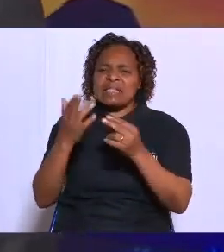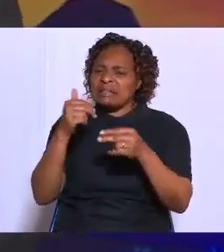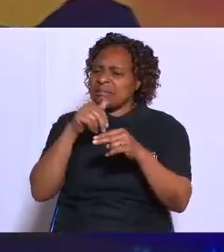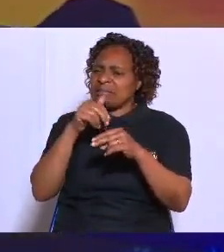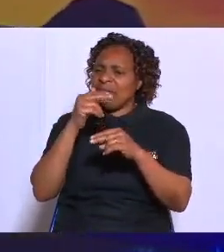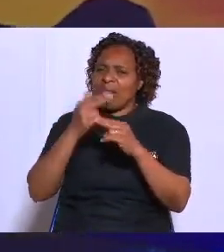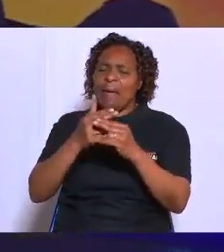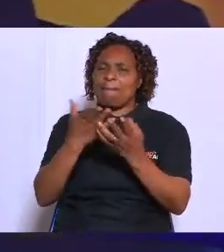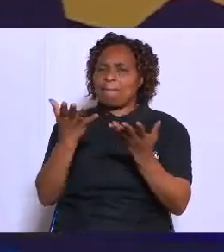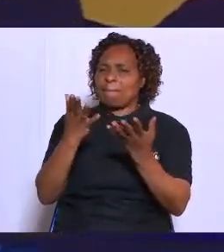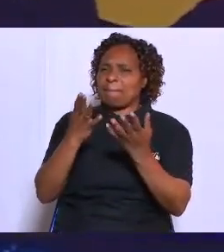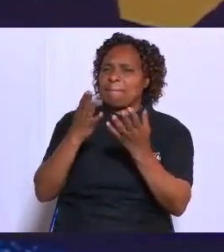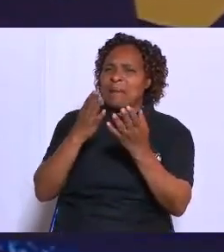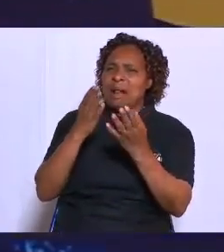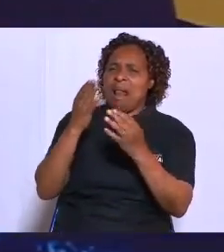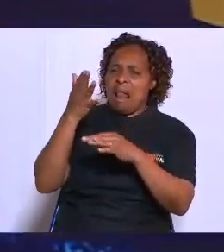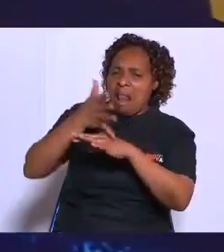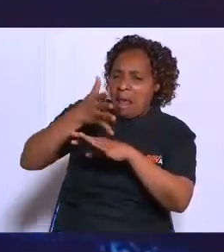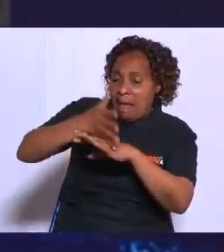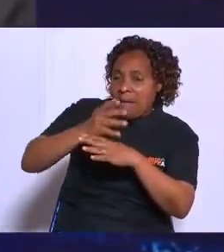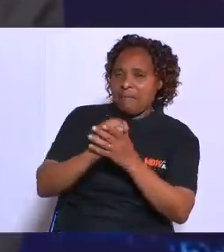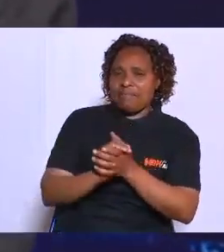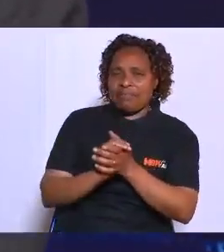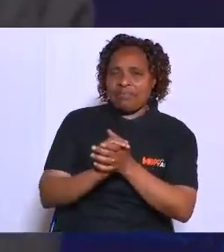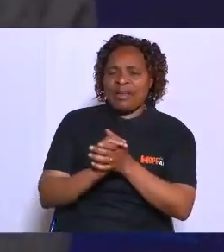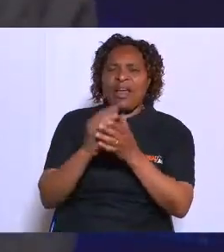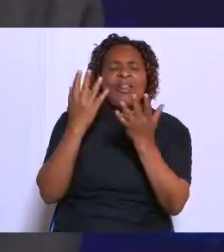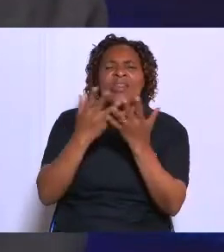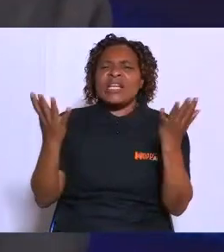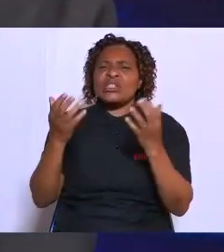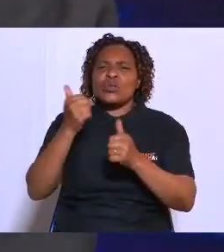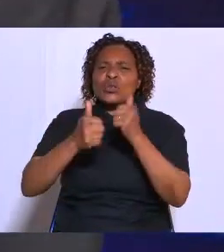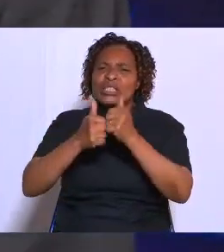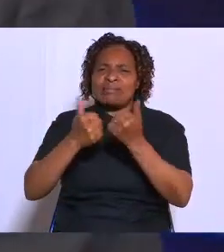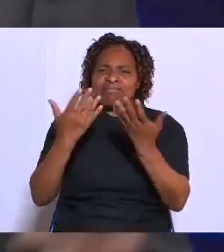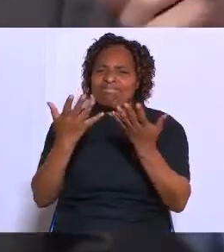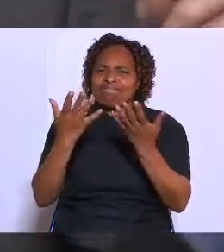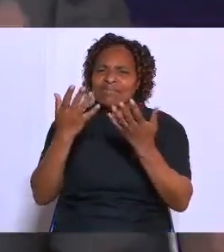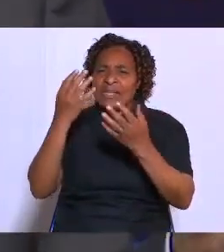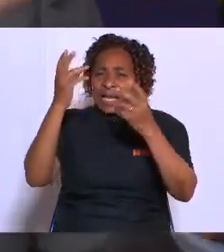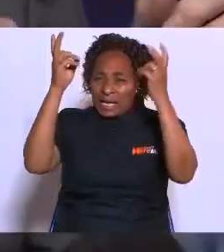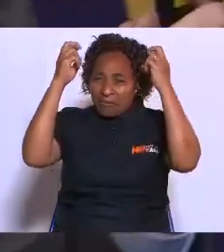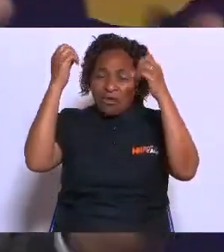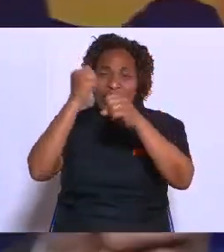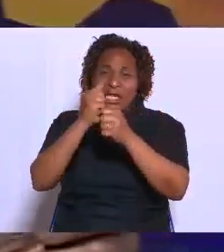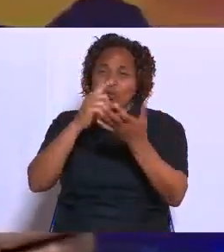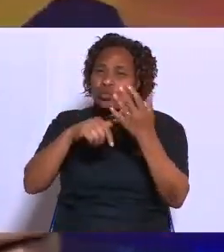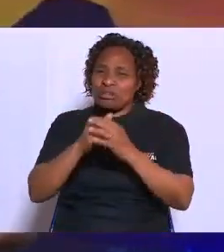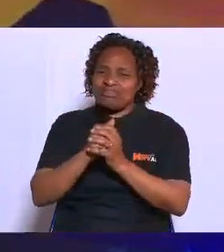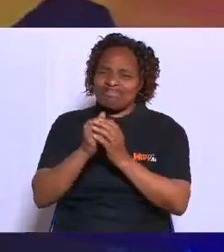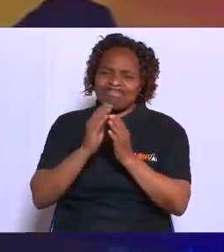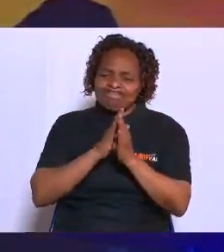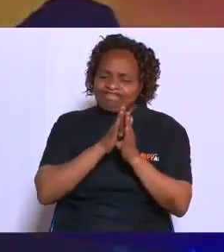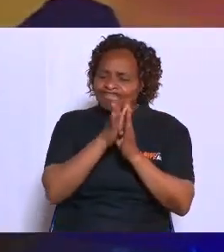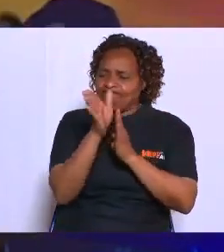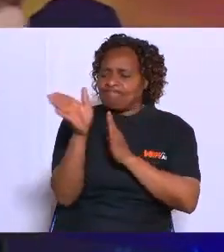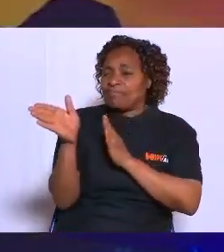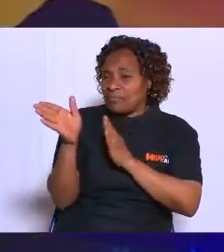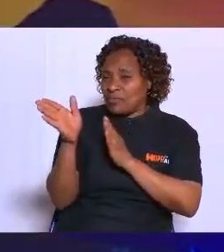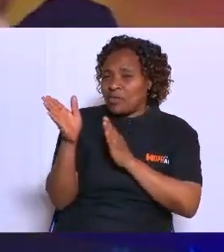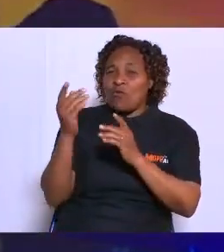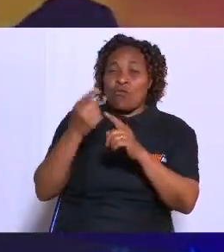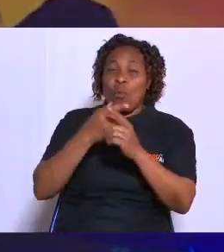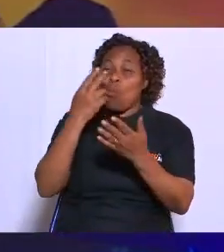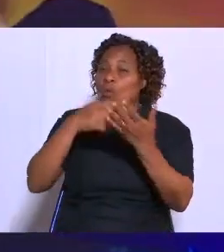down through the centuries one of the things that the devil has done is turned attention to